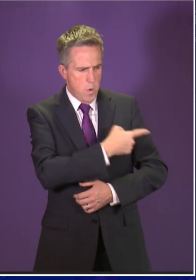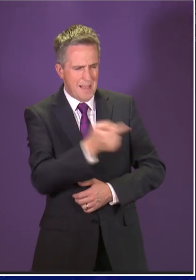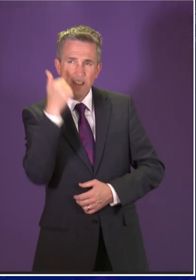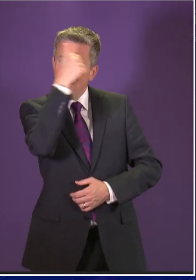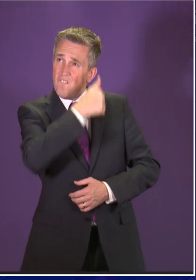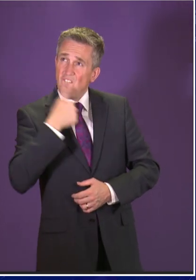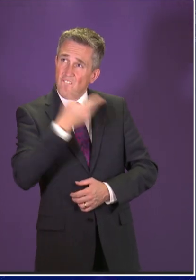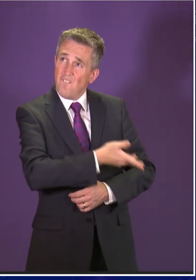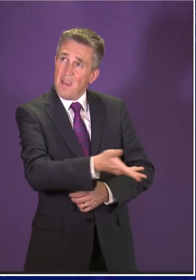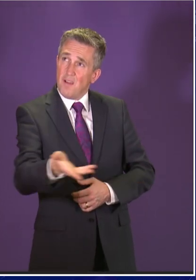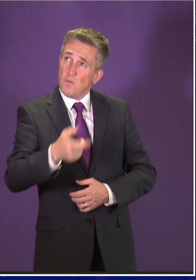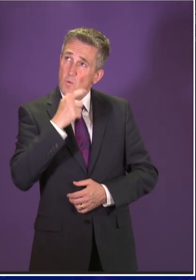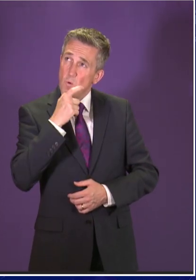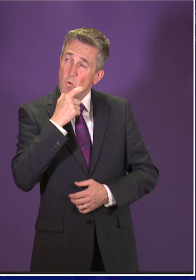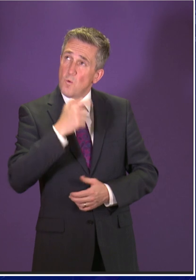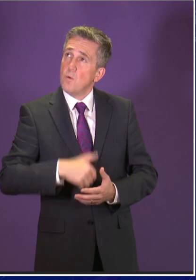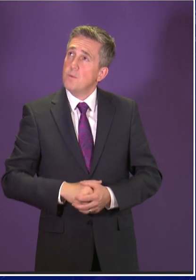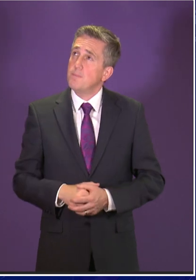all?